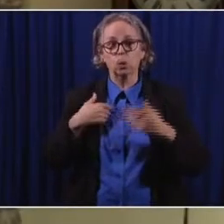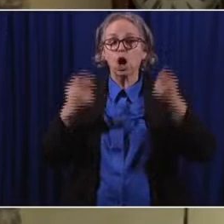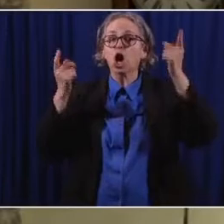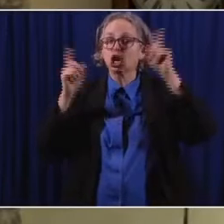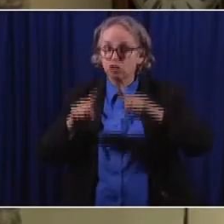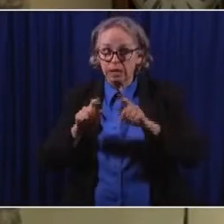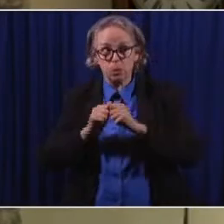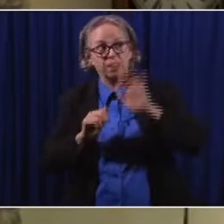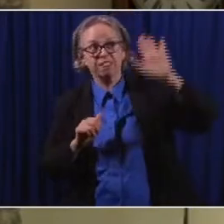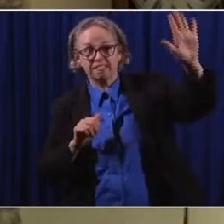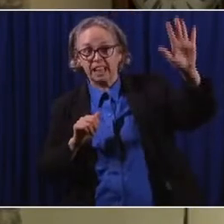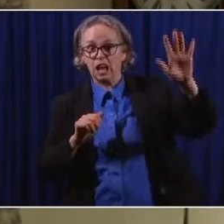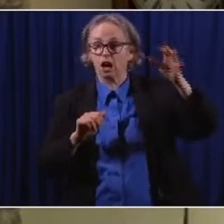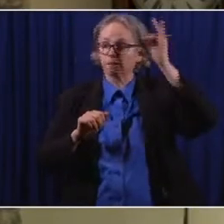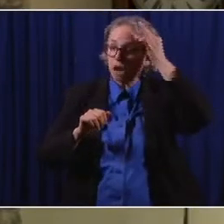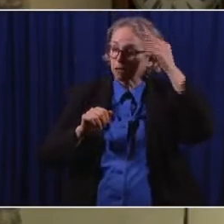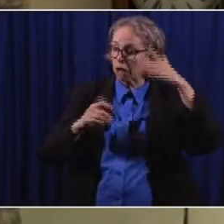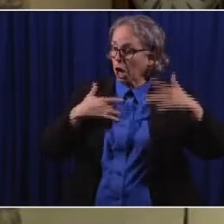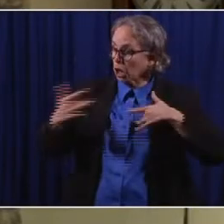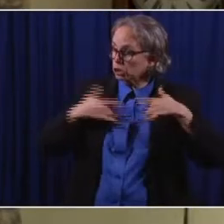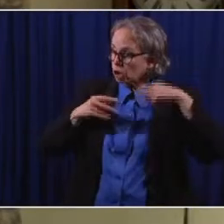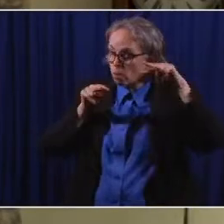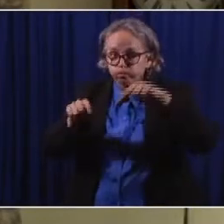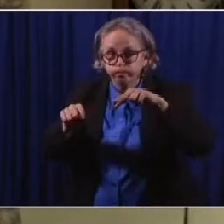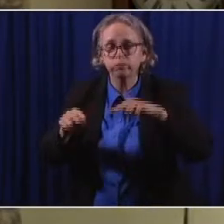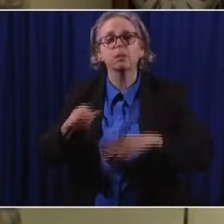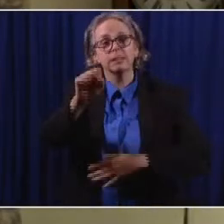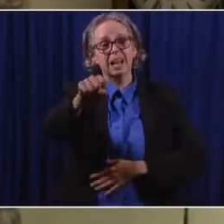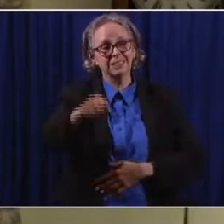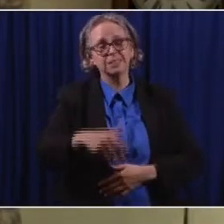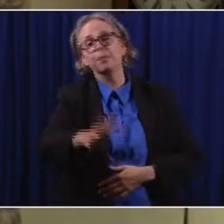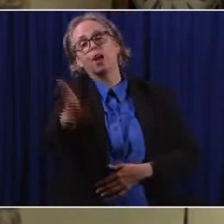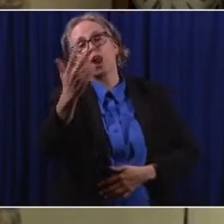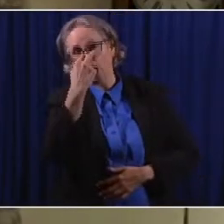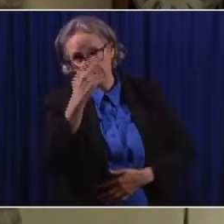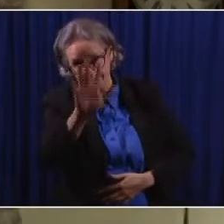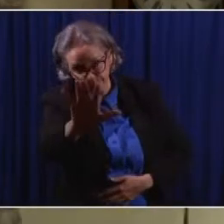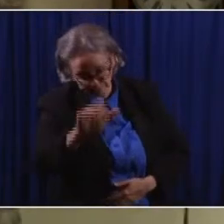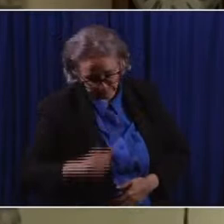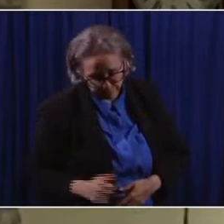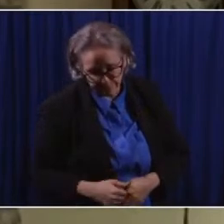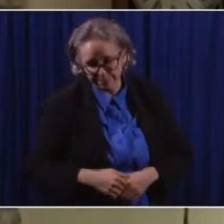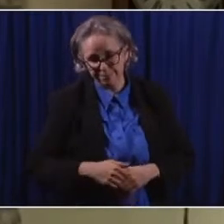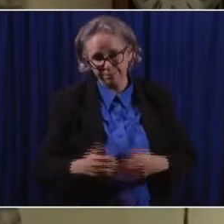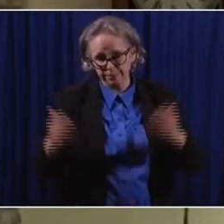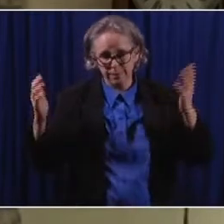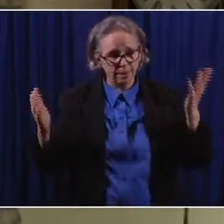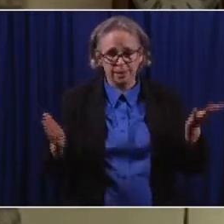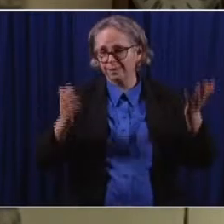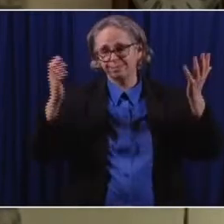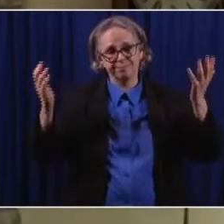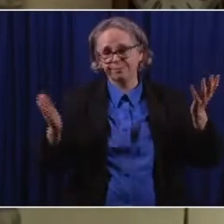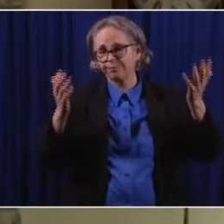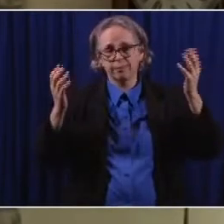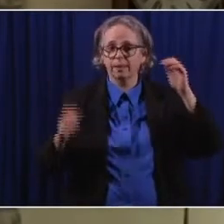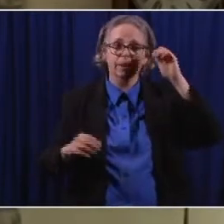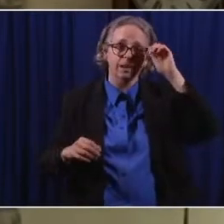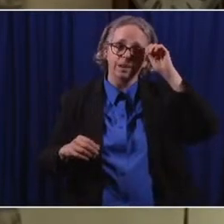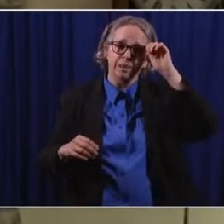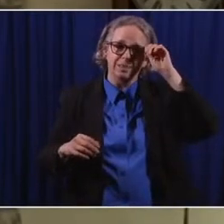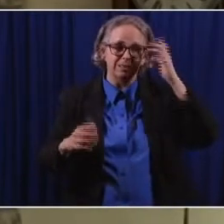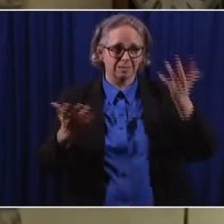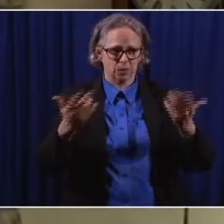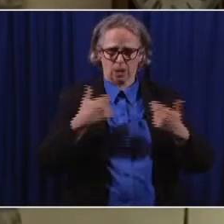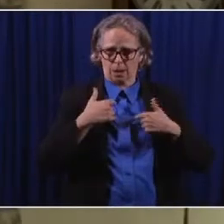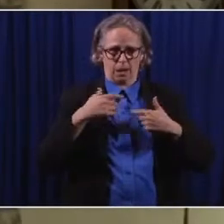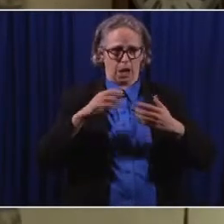Franklin County. And look, a lot of this is we're looking at a lot at what's going on with thousands and thousands